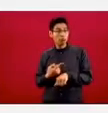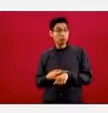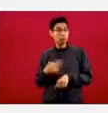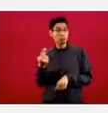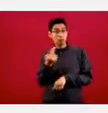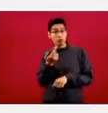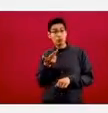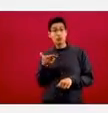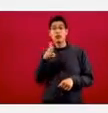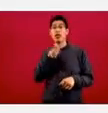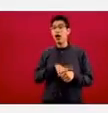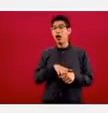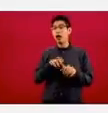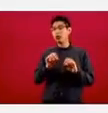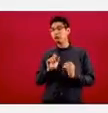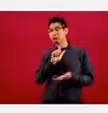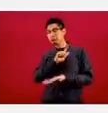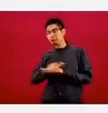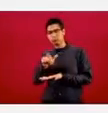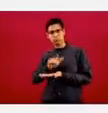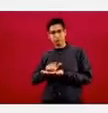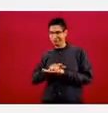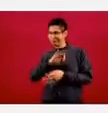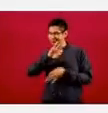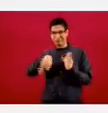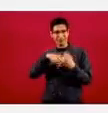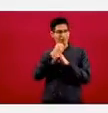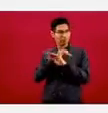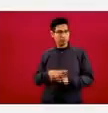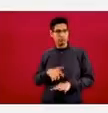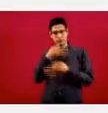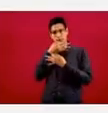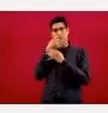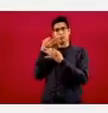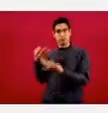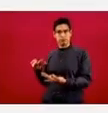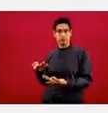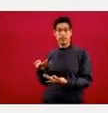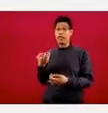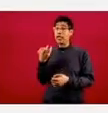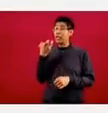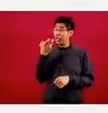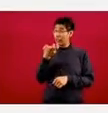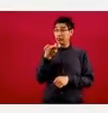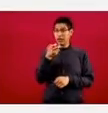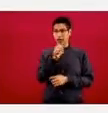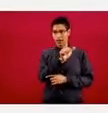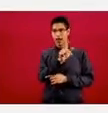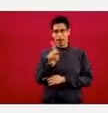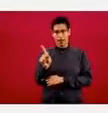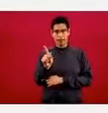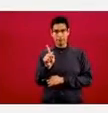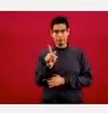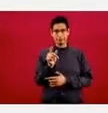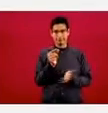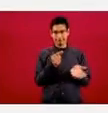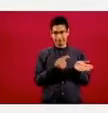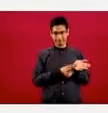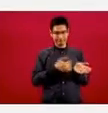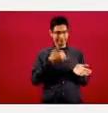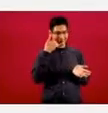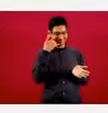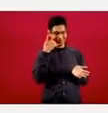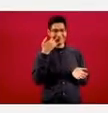and the willingness to communicate with the population and orient any citizen who may